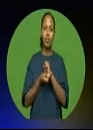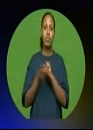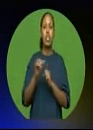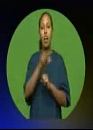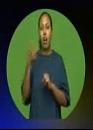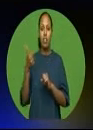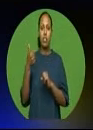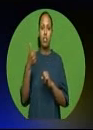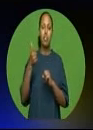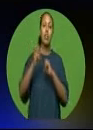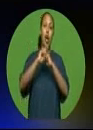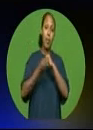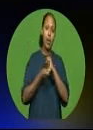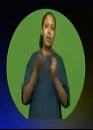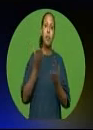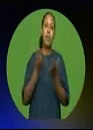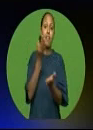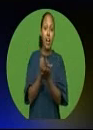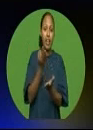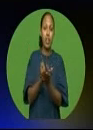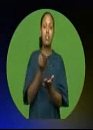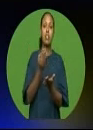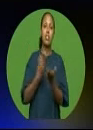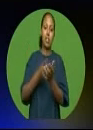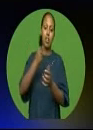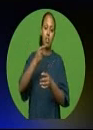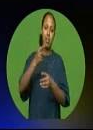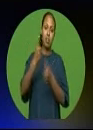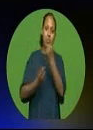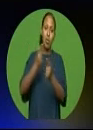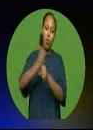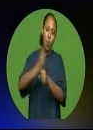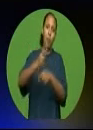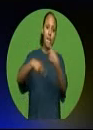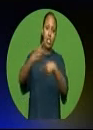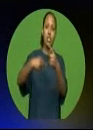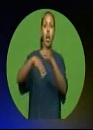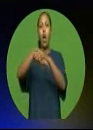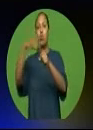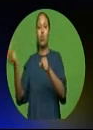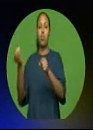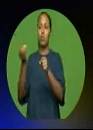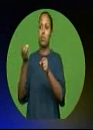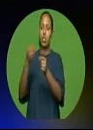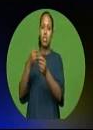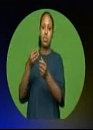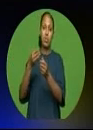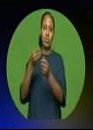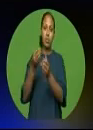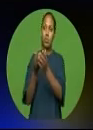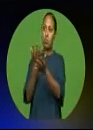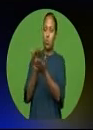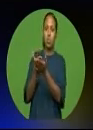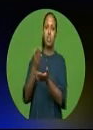Other companies may finance their operations from outside sources,